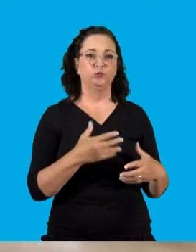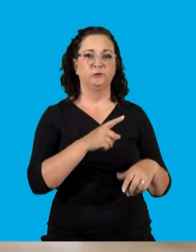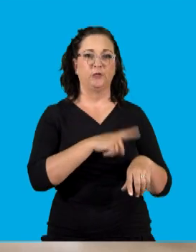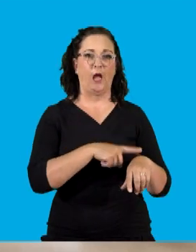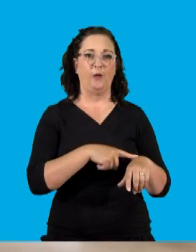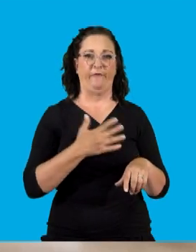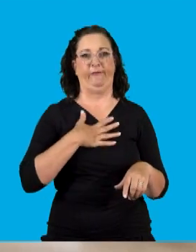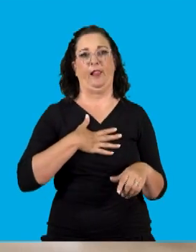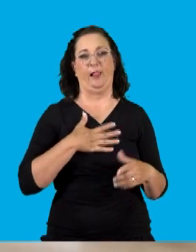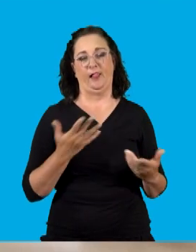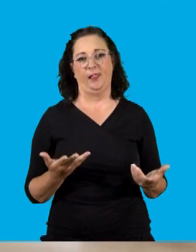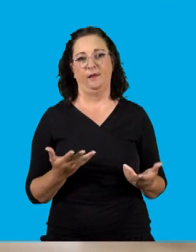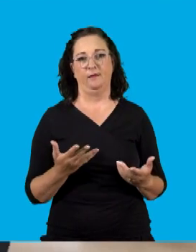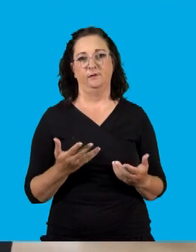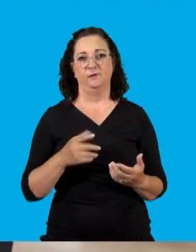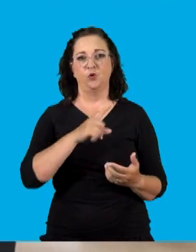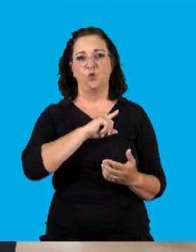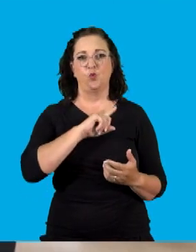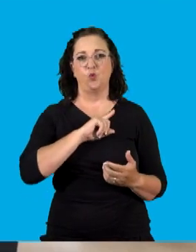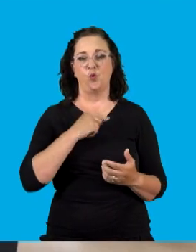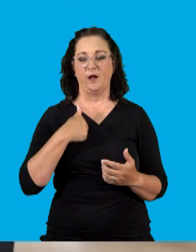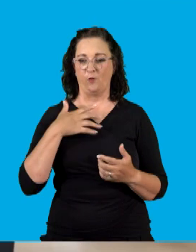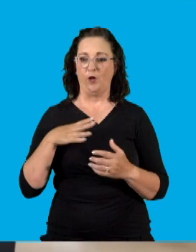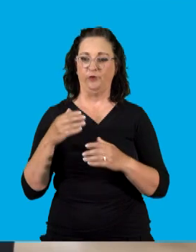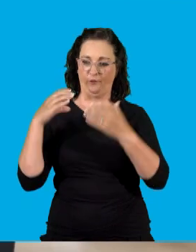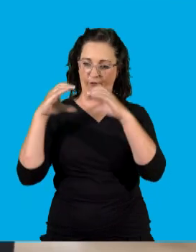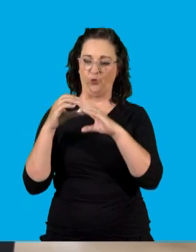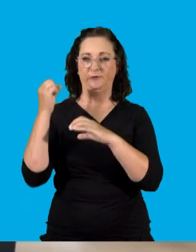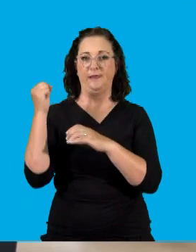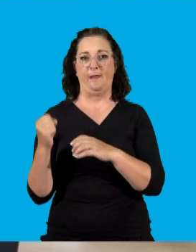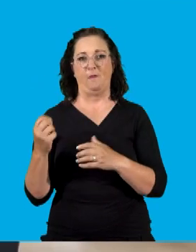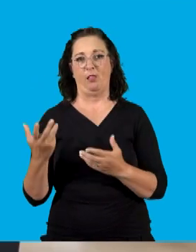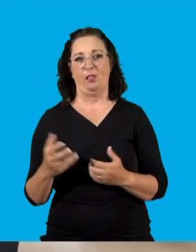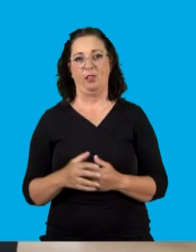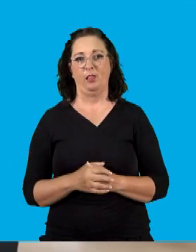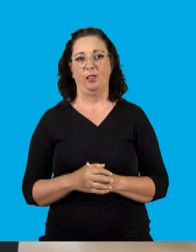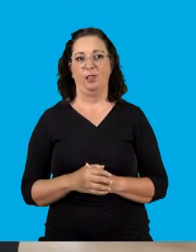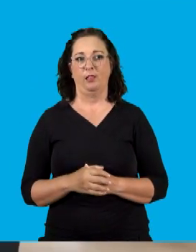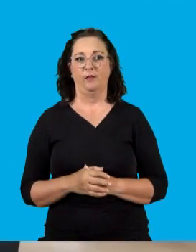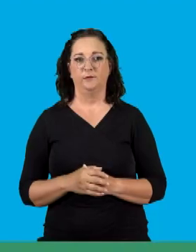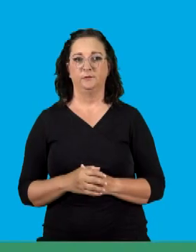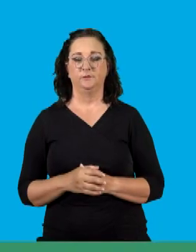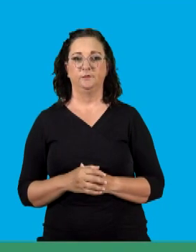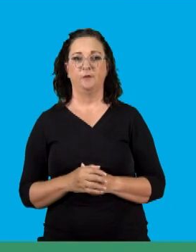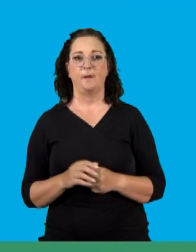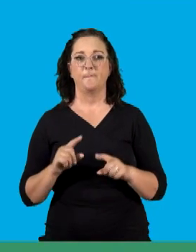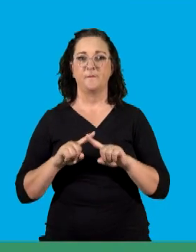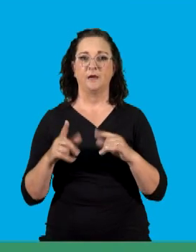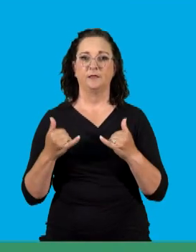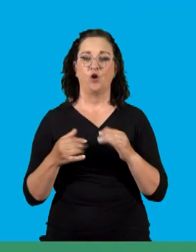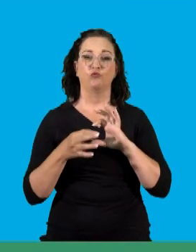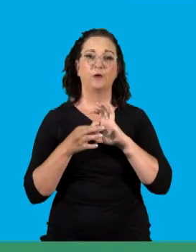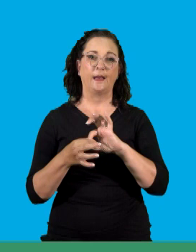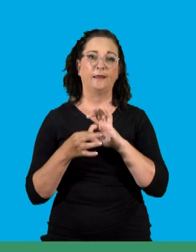winning on whatever gambling that they are busy or that they have betted on. Compulsive gambling puts a strain